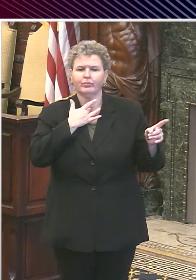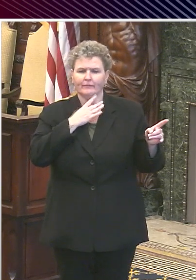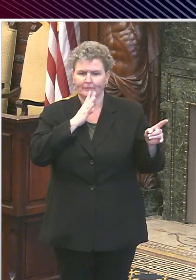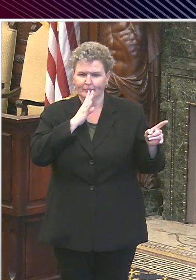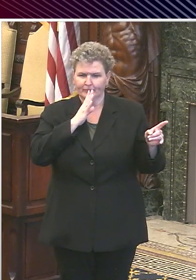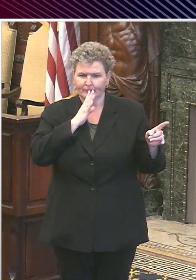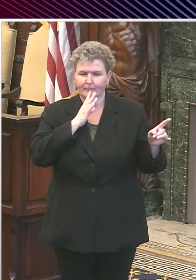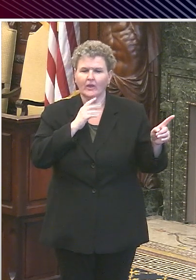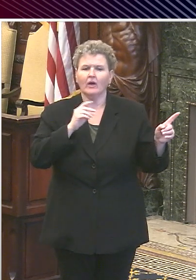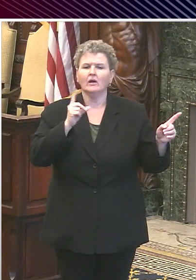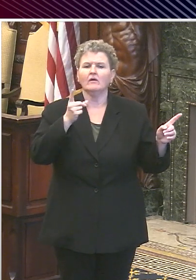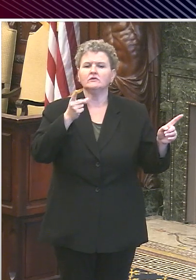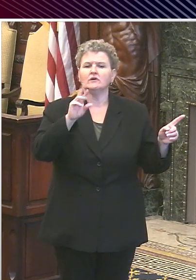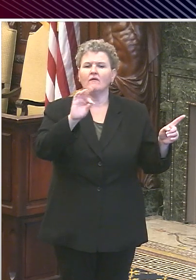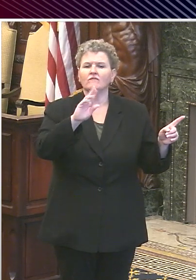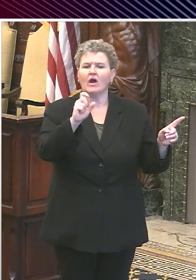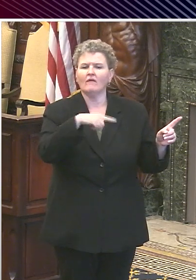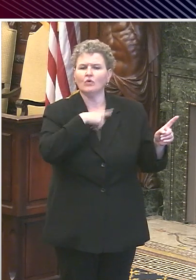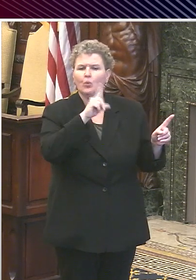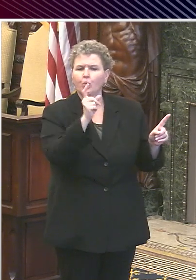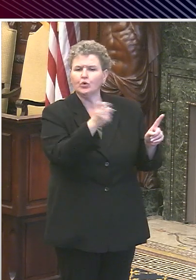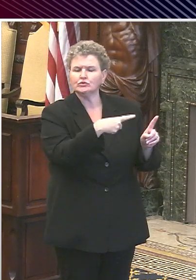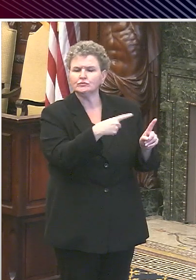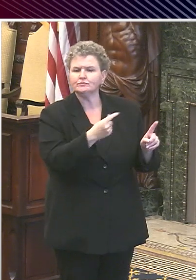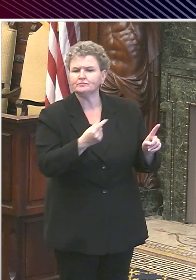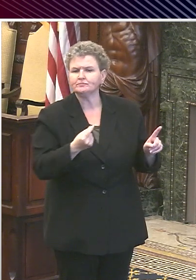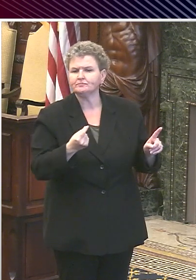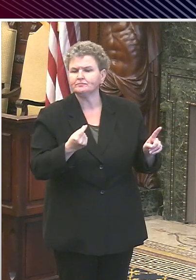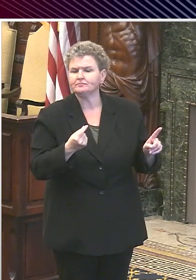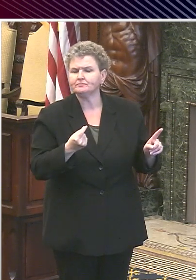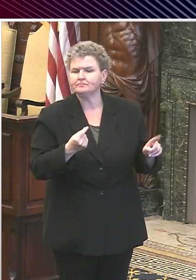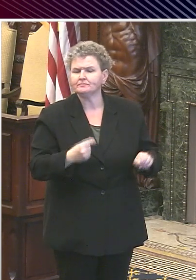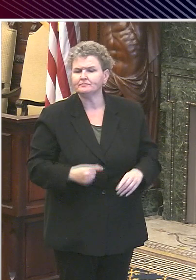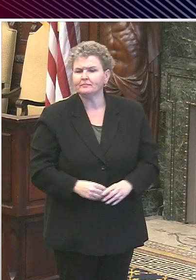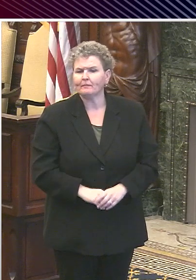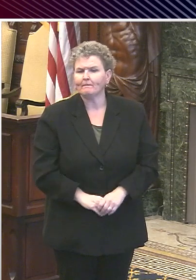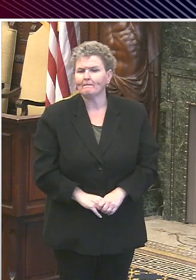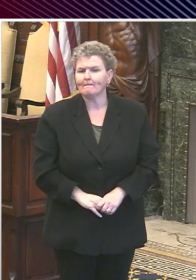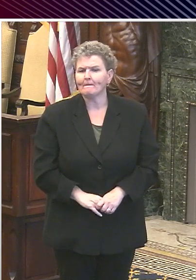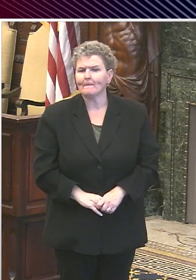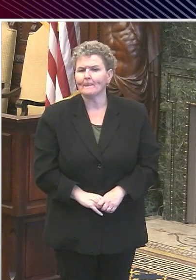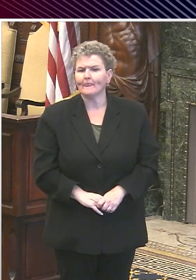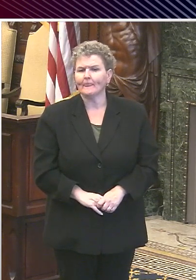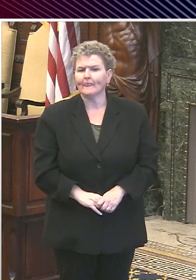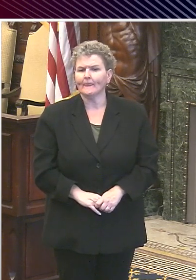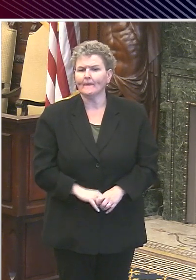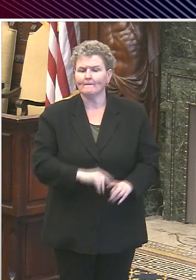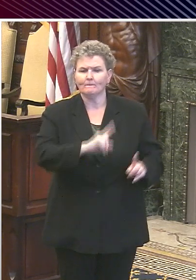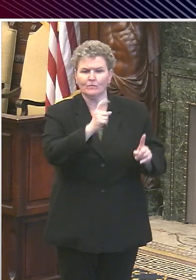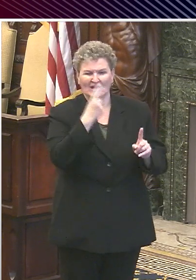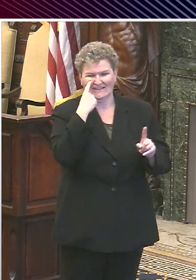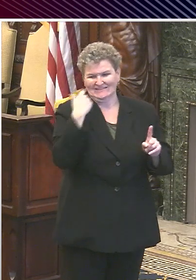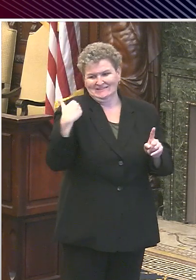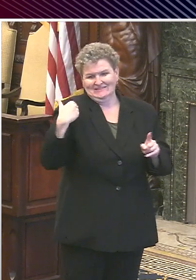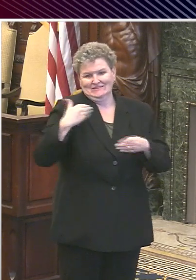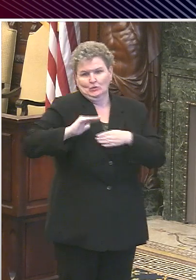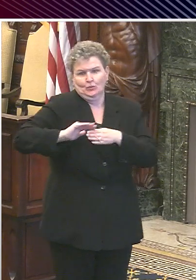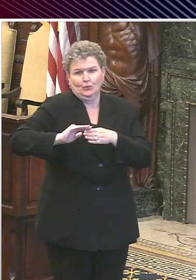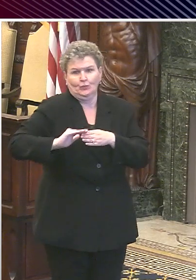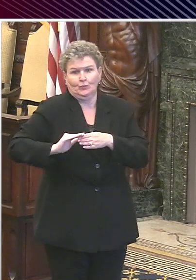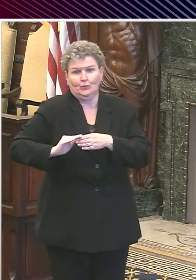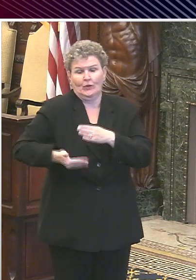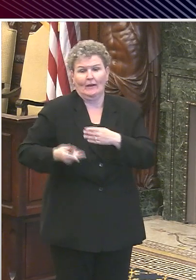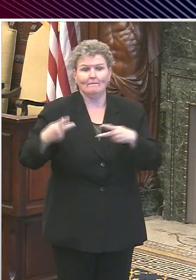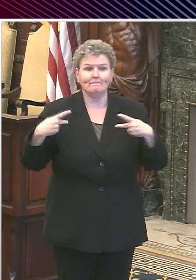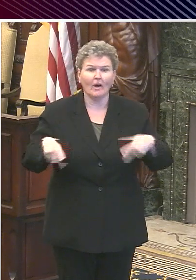you. She's asking how the city intends to deal with the uprise in cases after this long weekend, and if this is going to affect the opening